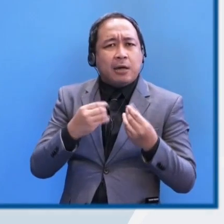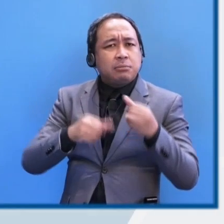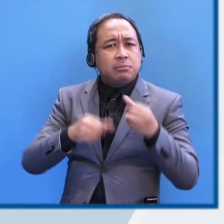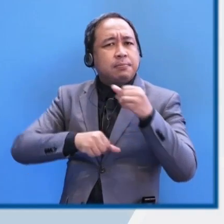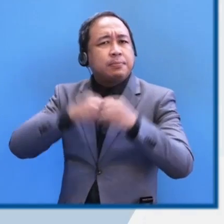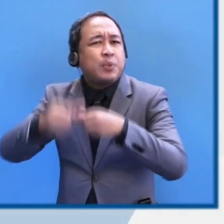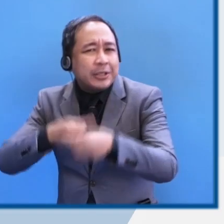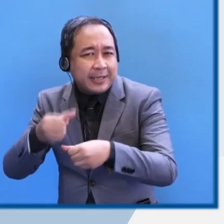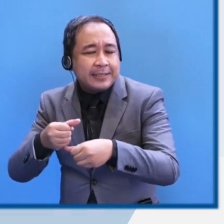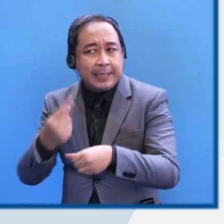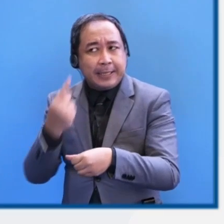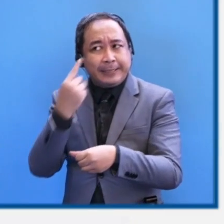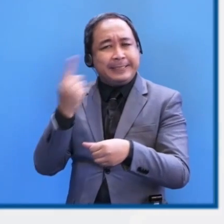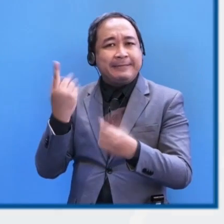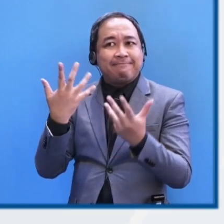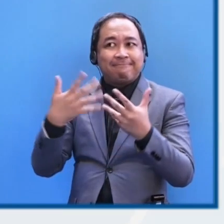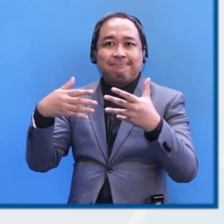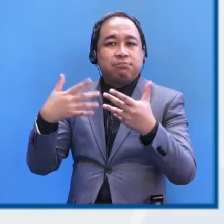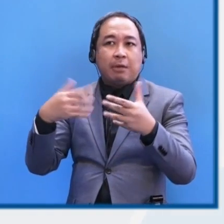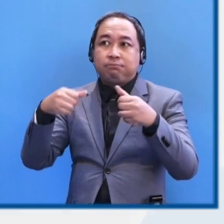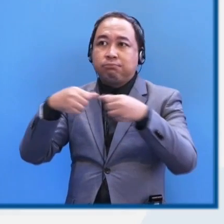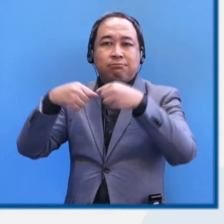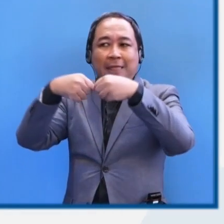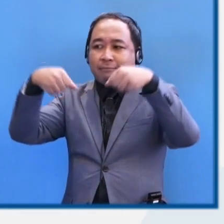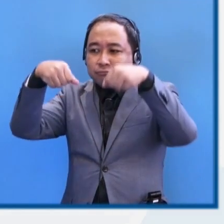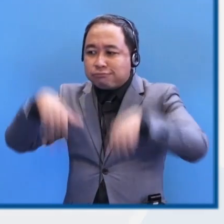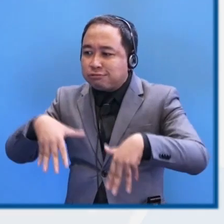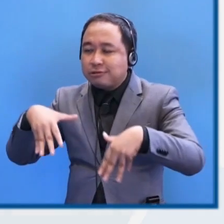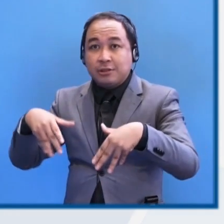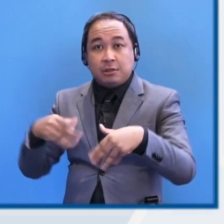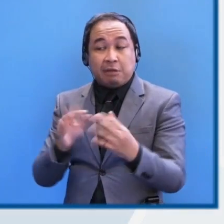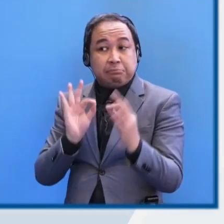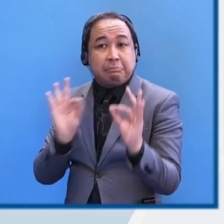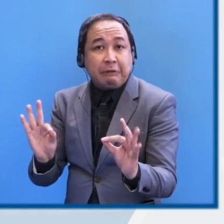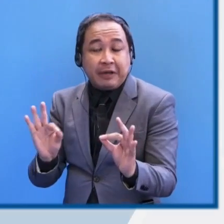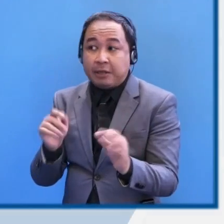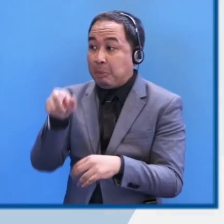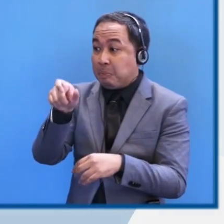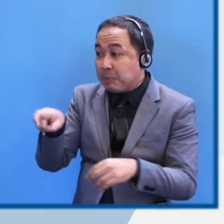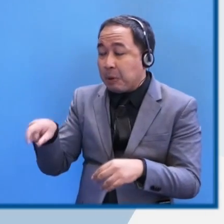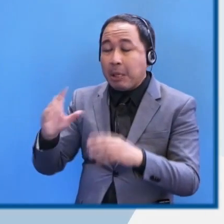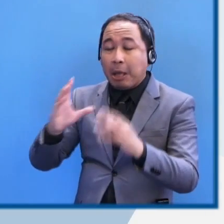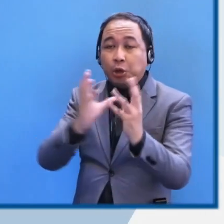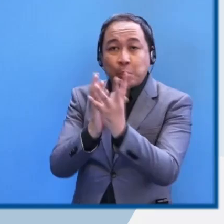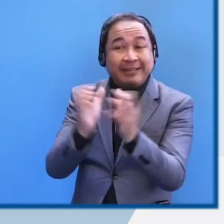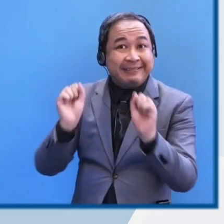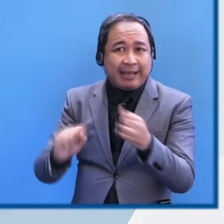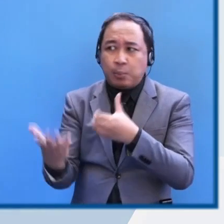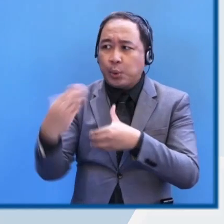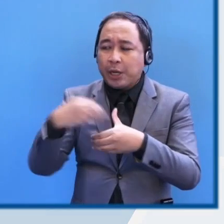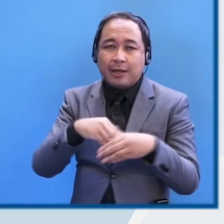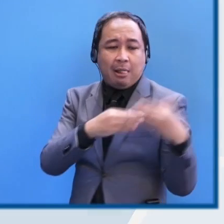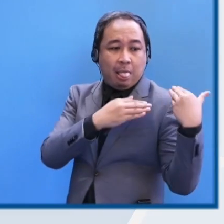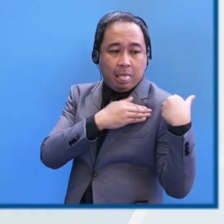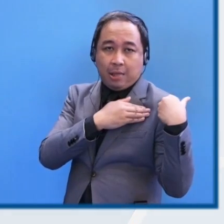the mechanism to see how the community participation is articulated and brought out. So these are some of the processes